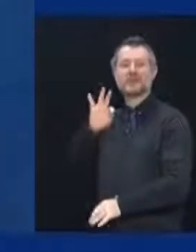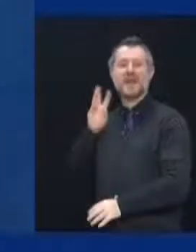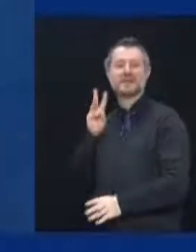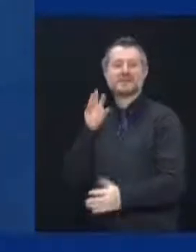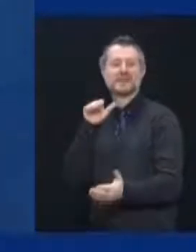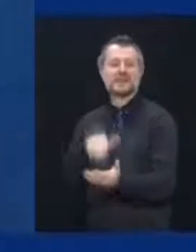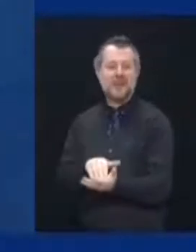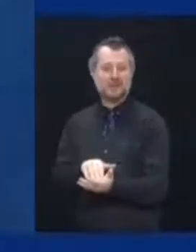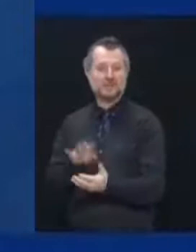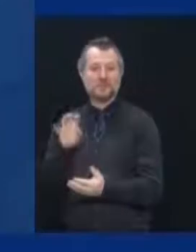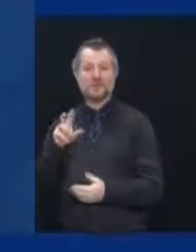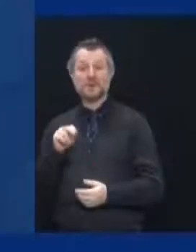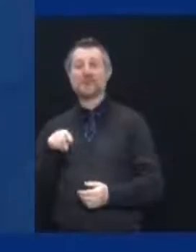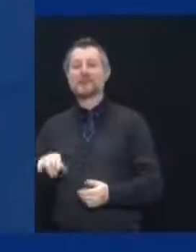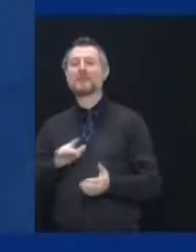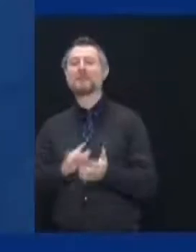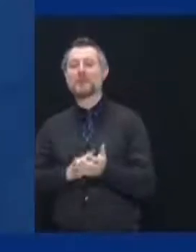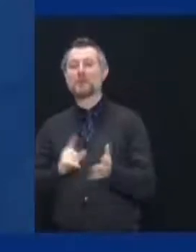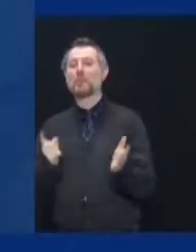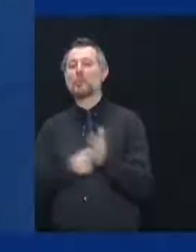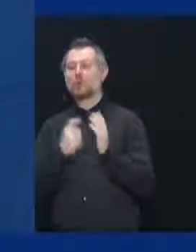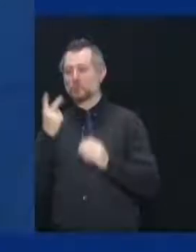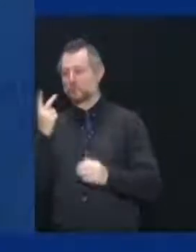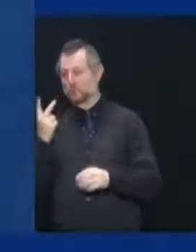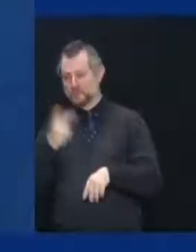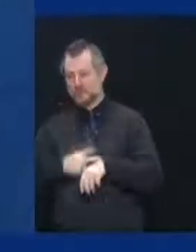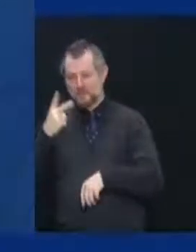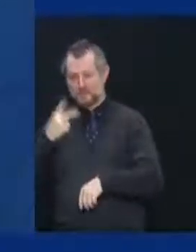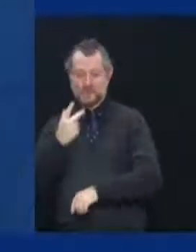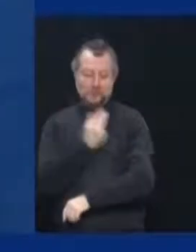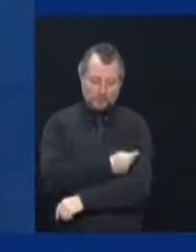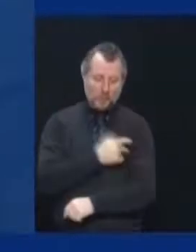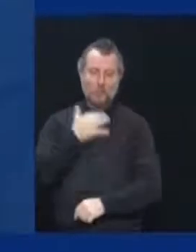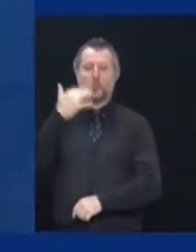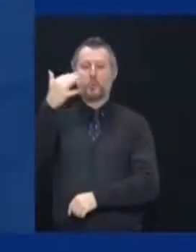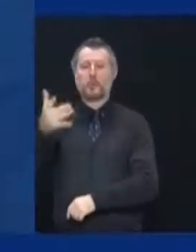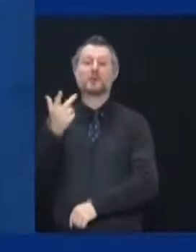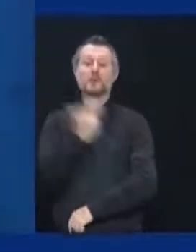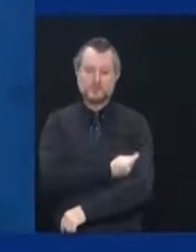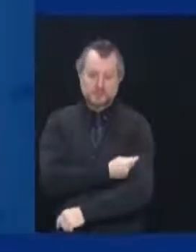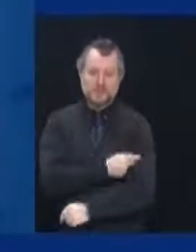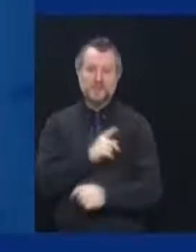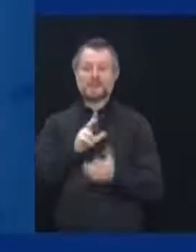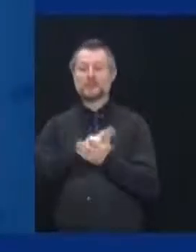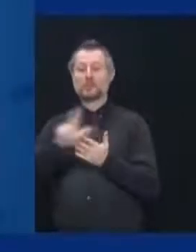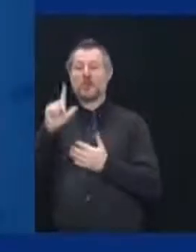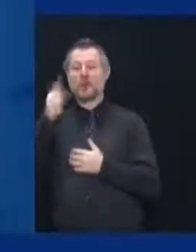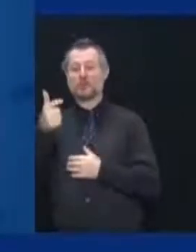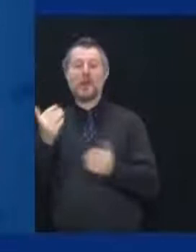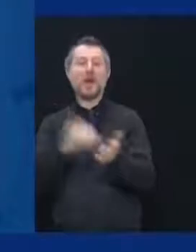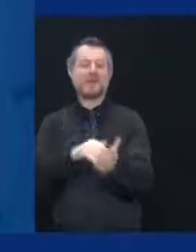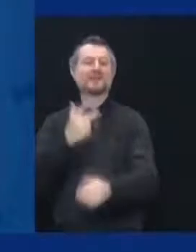is 2 dosages. You get the first dose, about 3 weeks later you get the second dose.